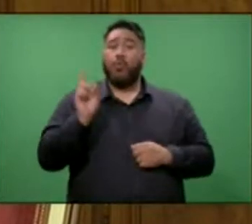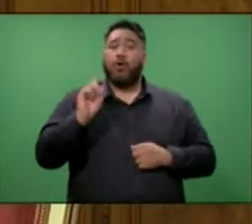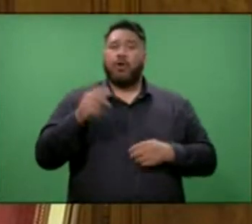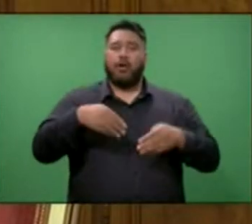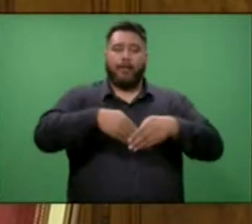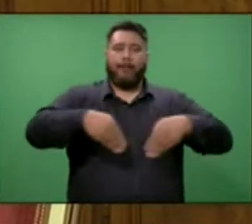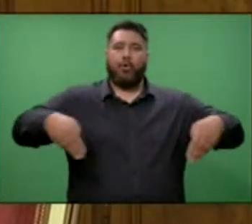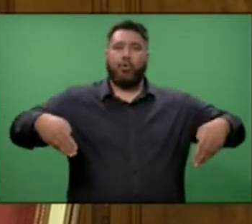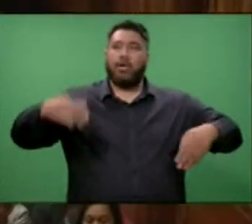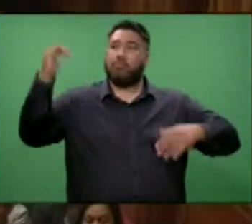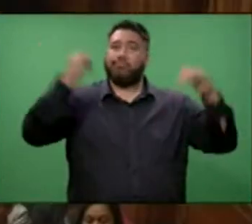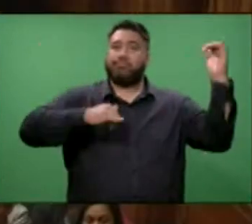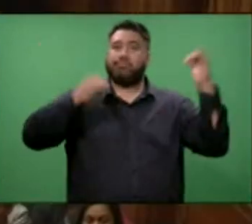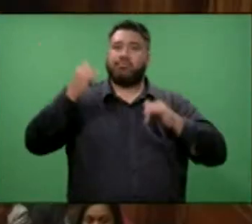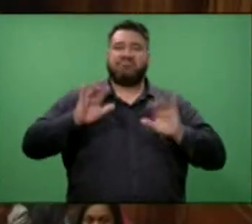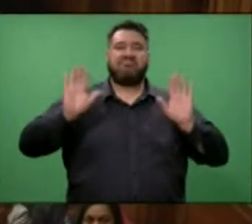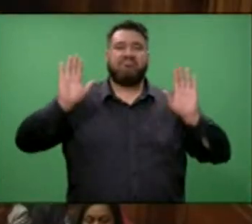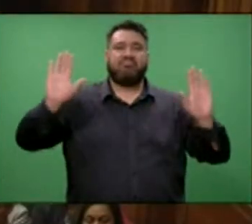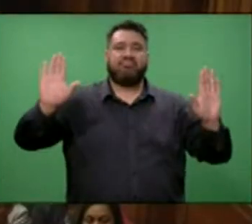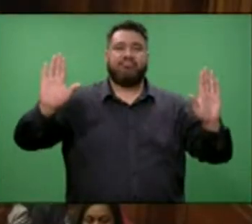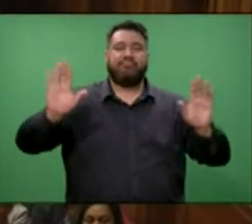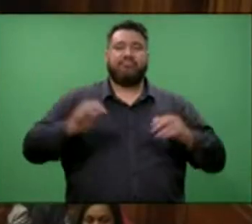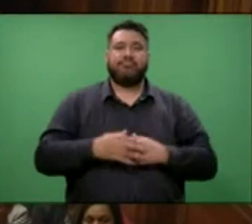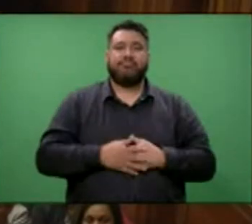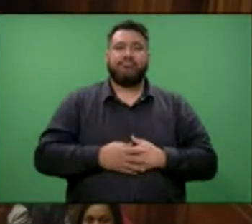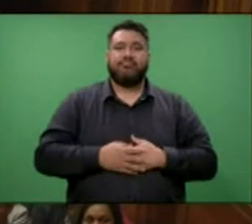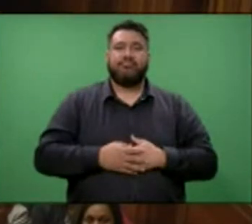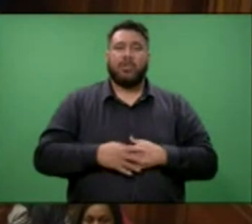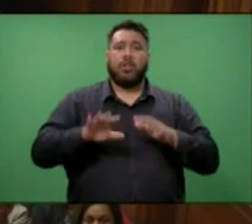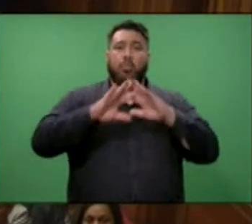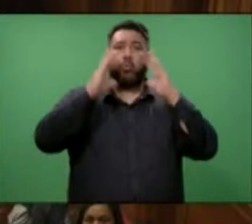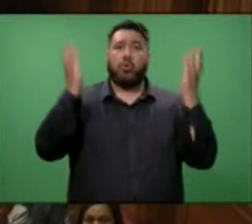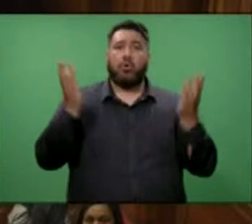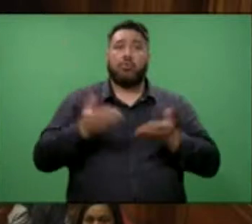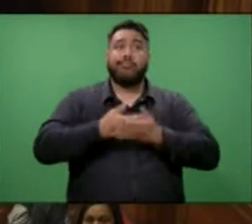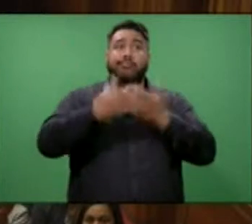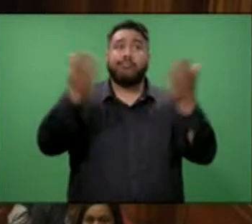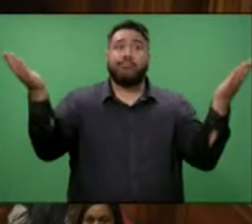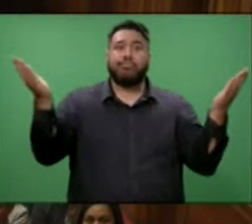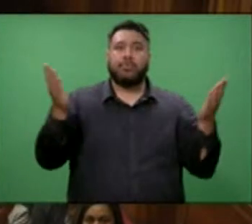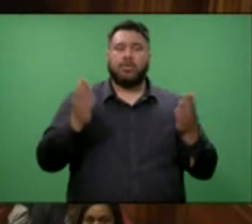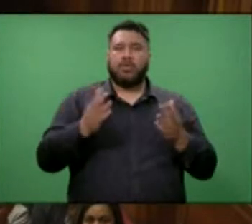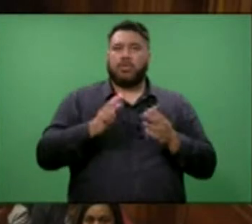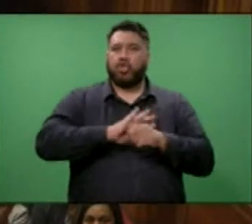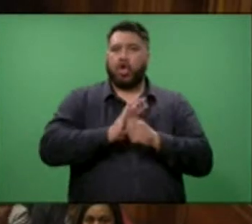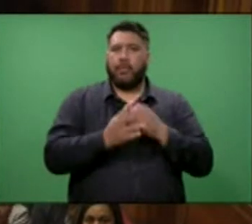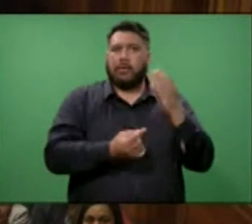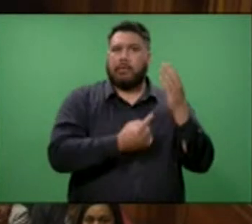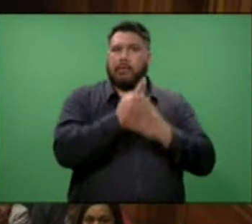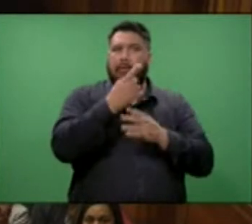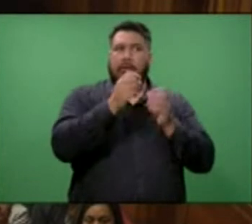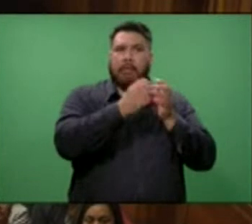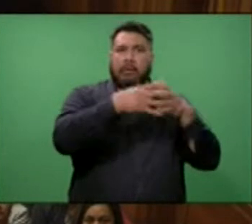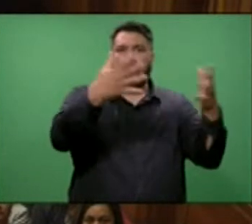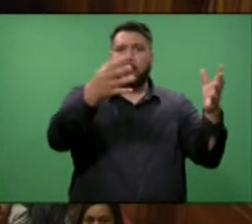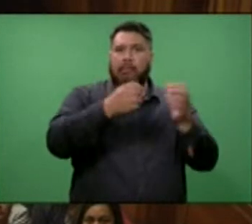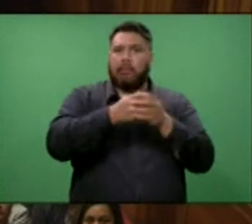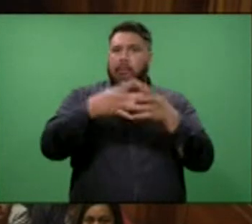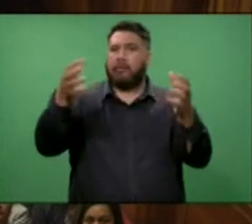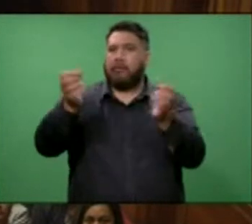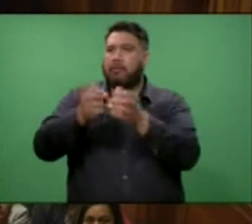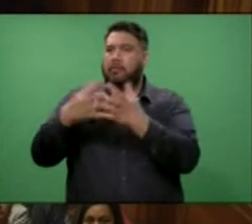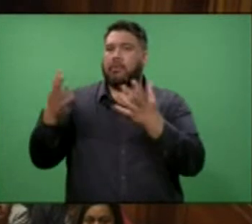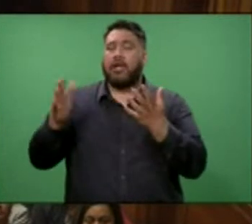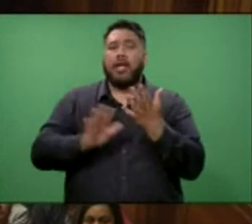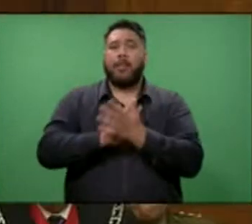With COVID cases increasing around the world in a growing number of countries, the risk of travellers arriving at